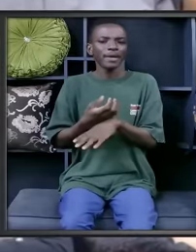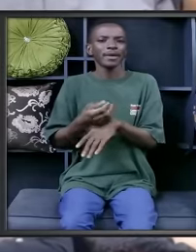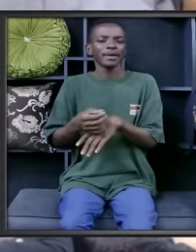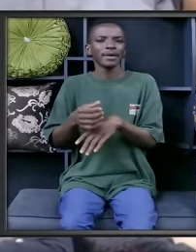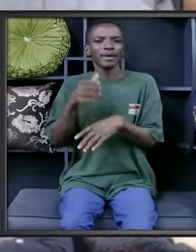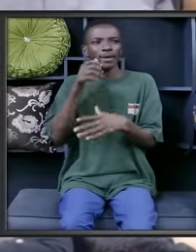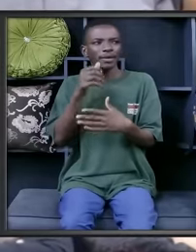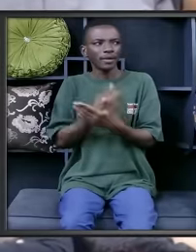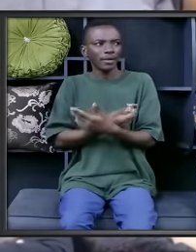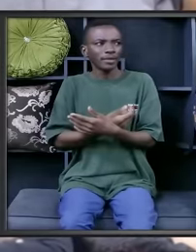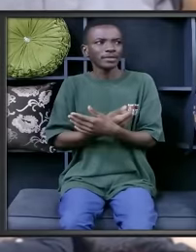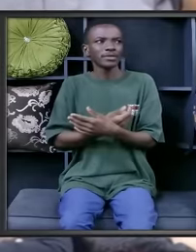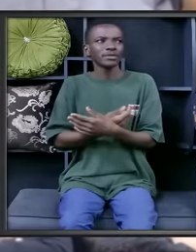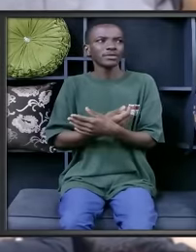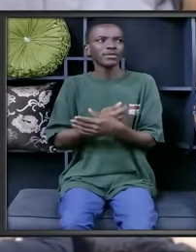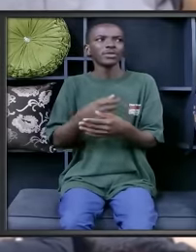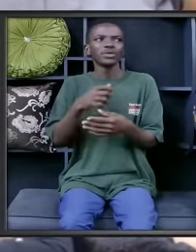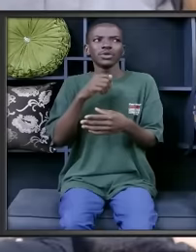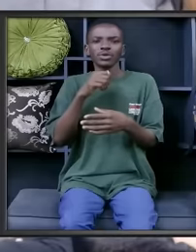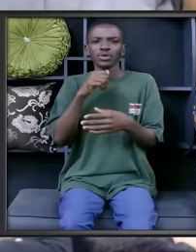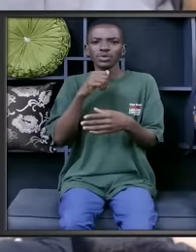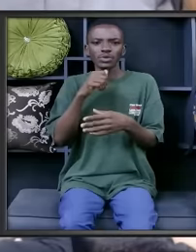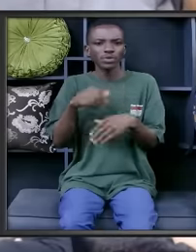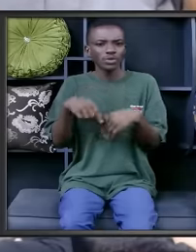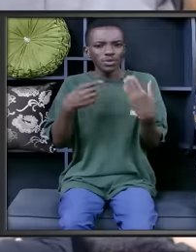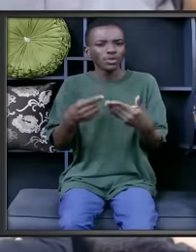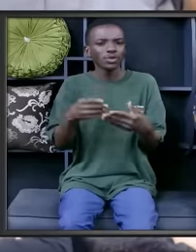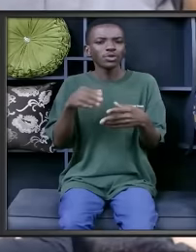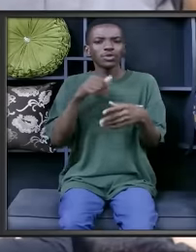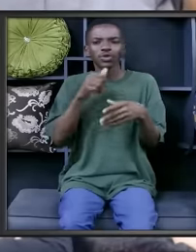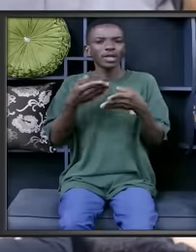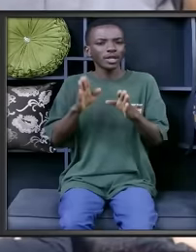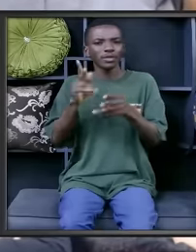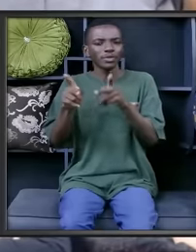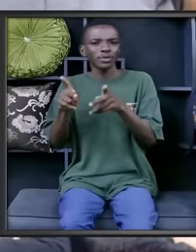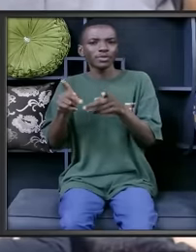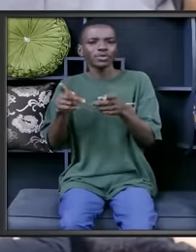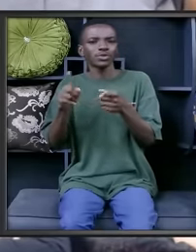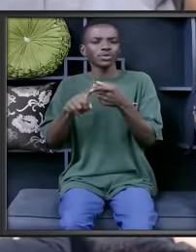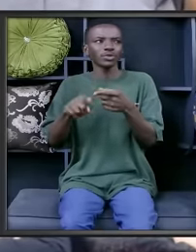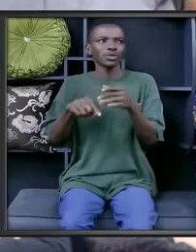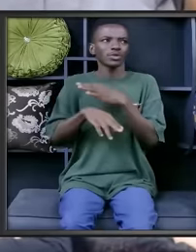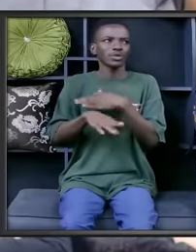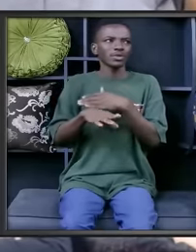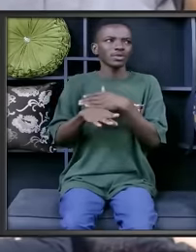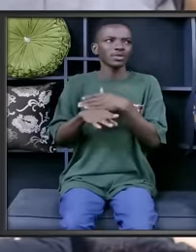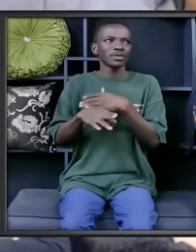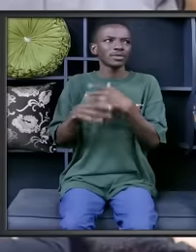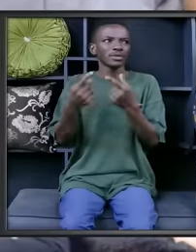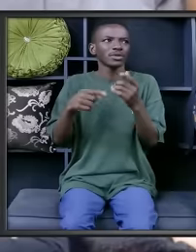go kneel down for you. No. No go. Make your people no carry you go. Since you come into my life, now in light